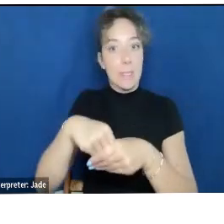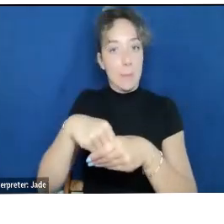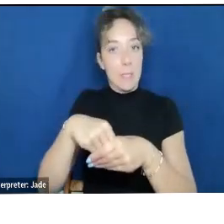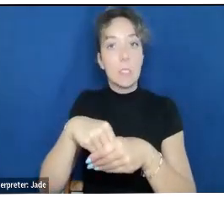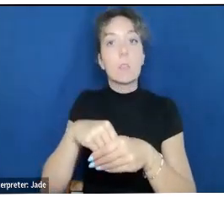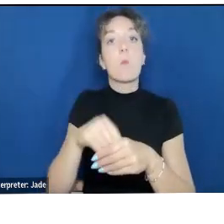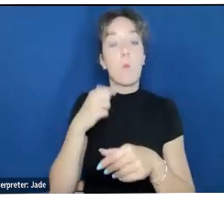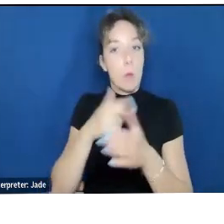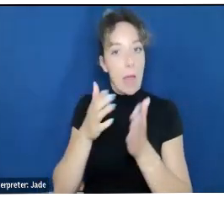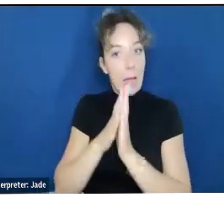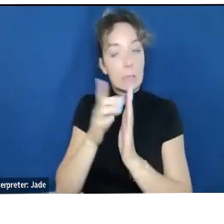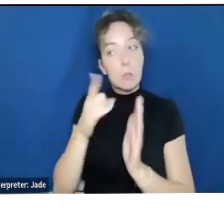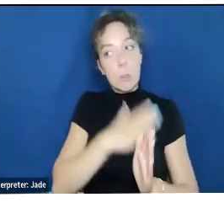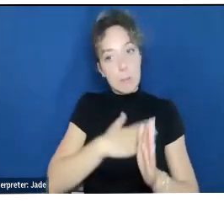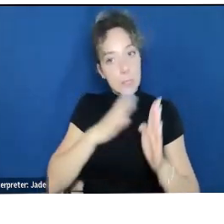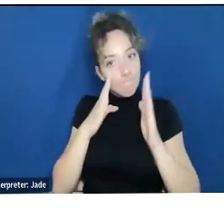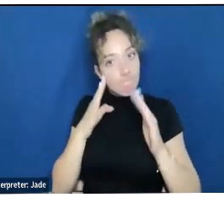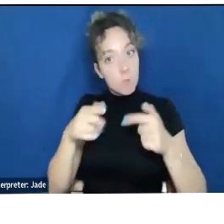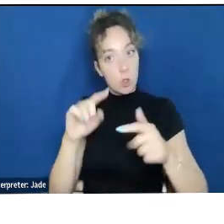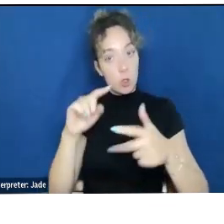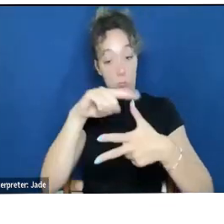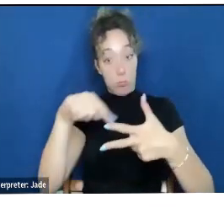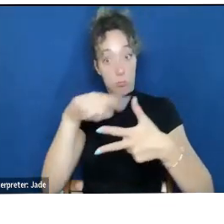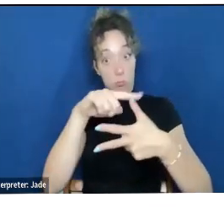please pay attention during that time.